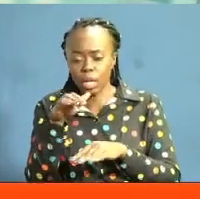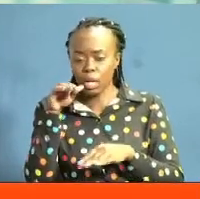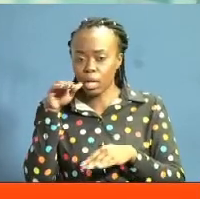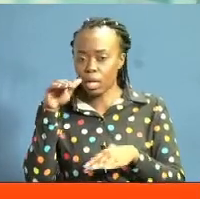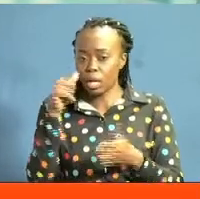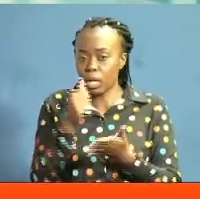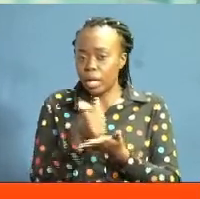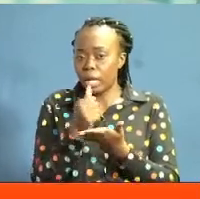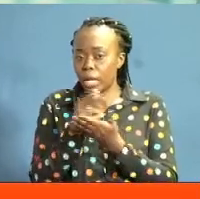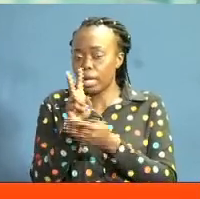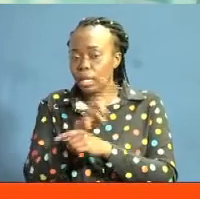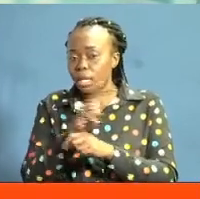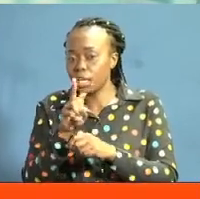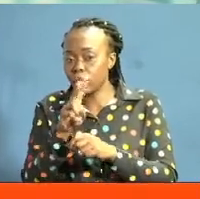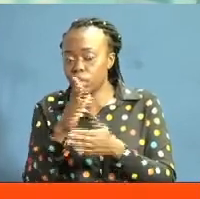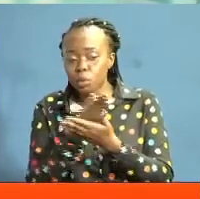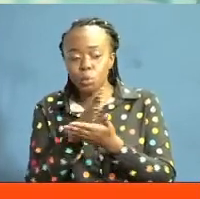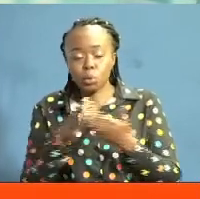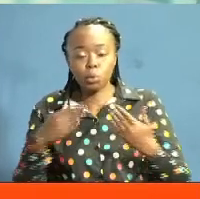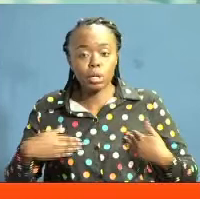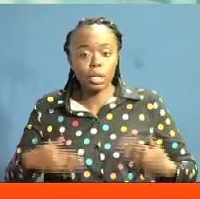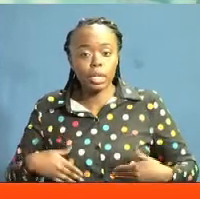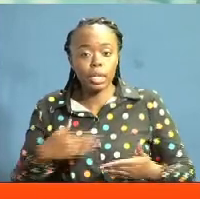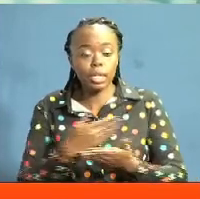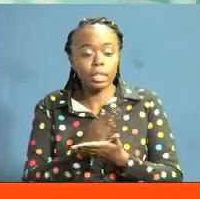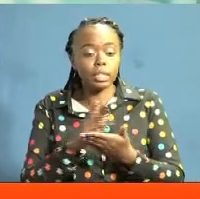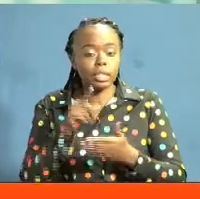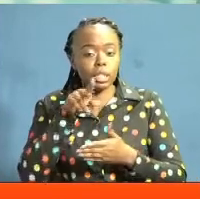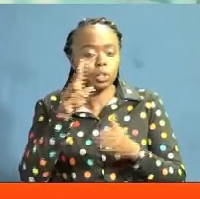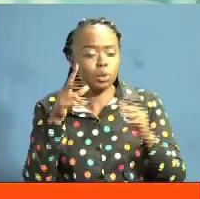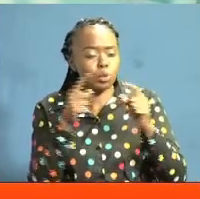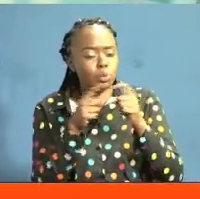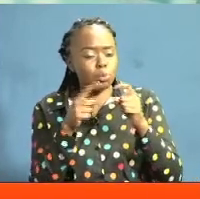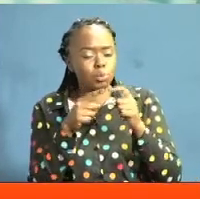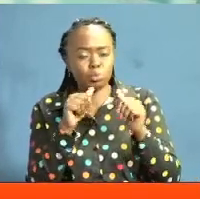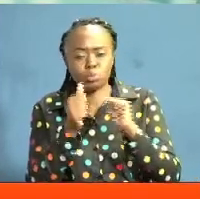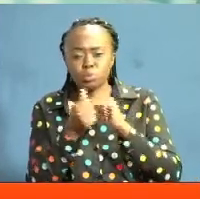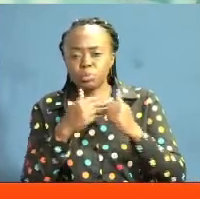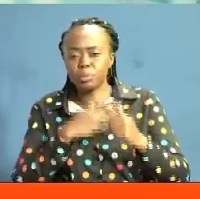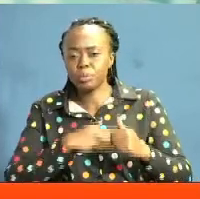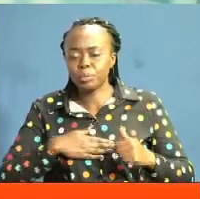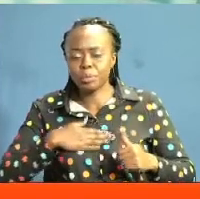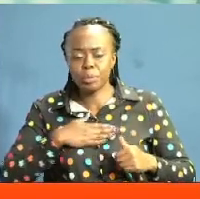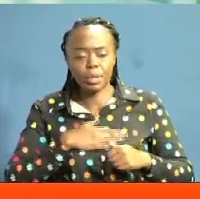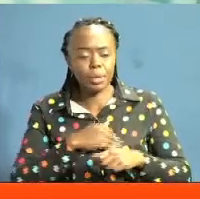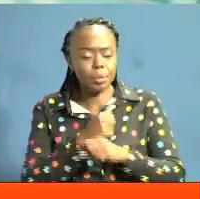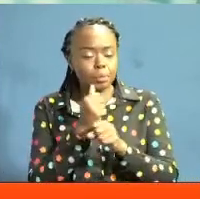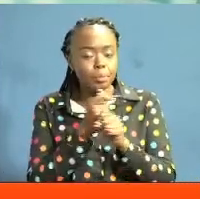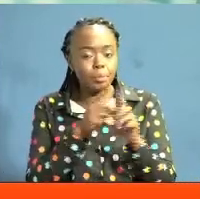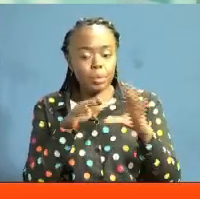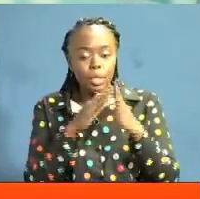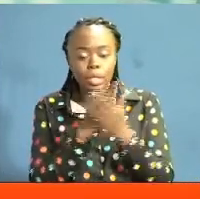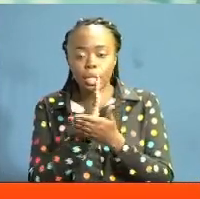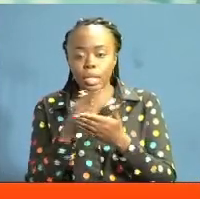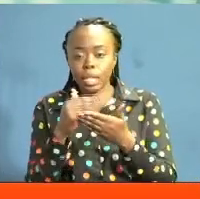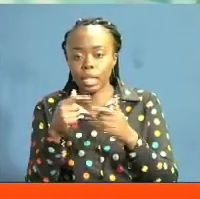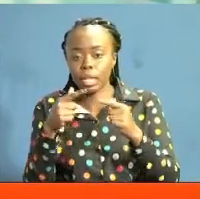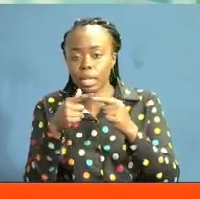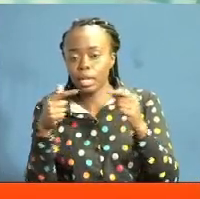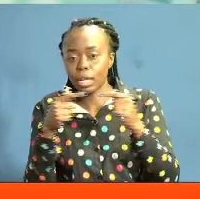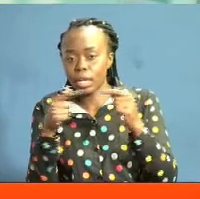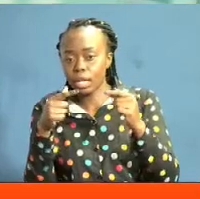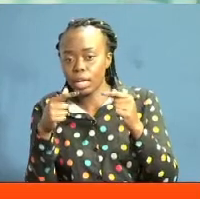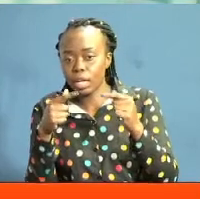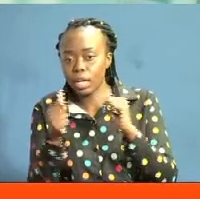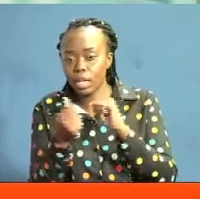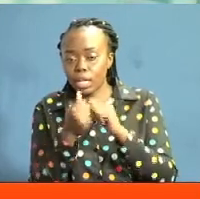help, looking for somebody to share your pain with, please make sure you don't go and share with the opposite sex.